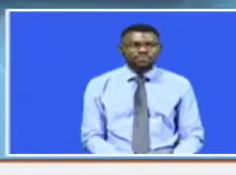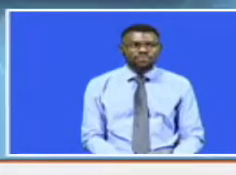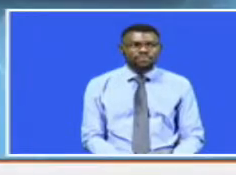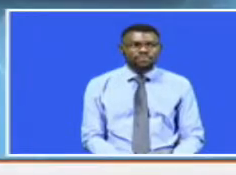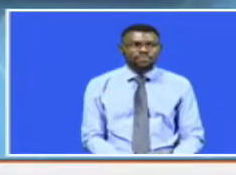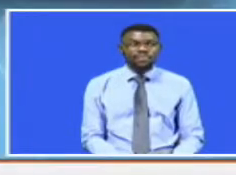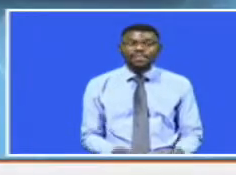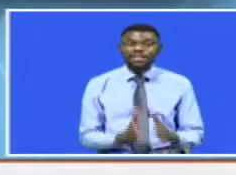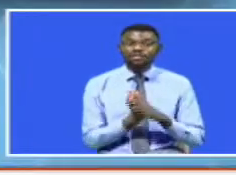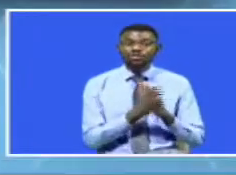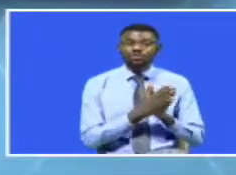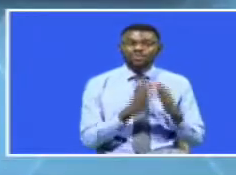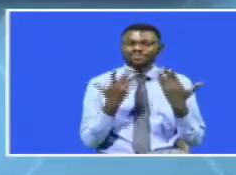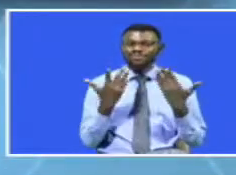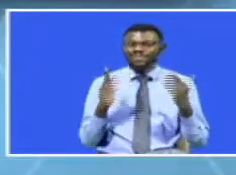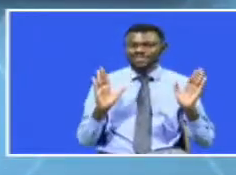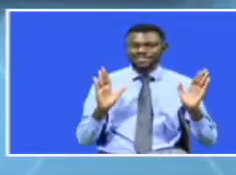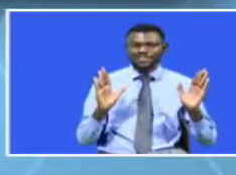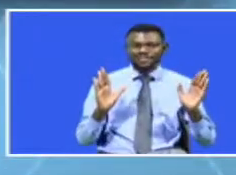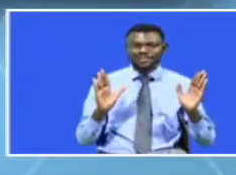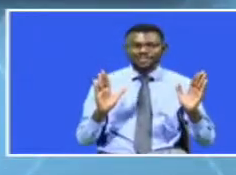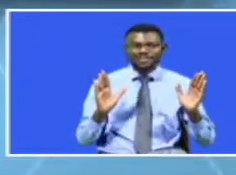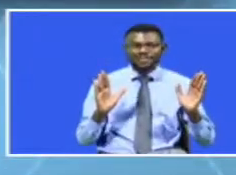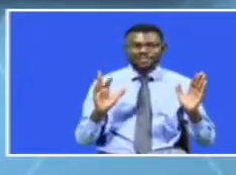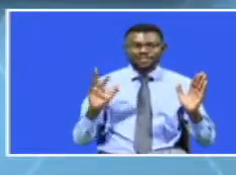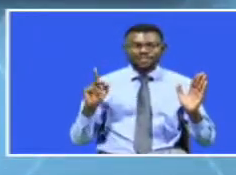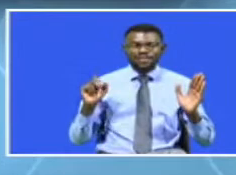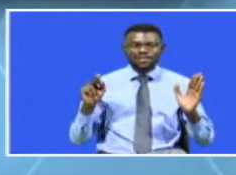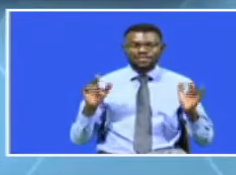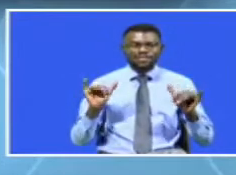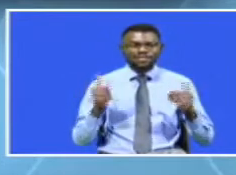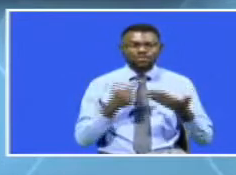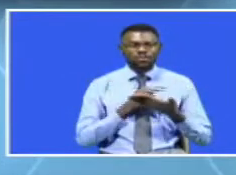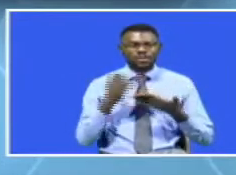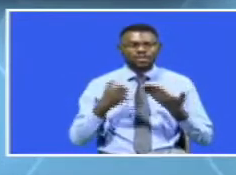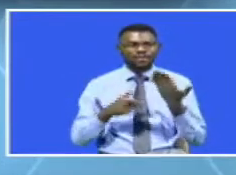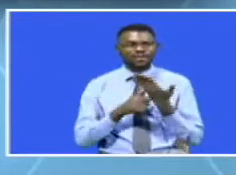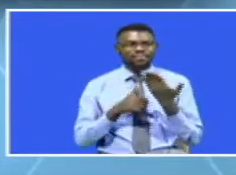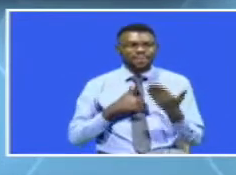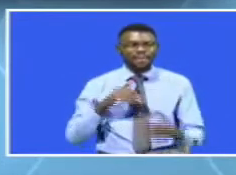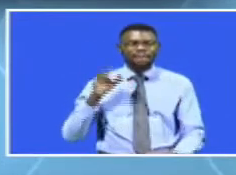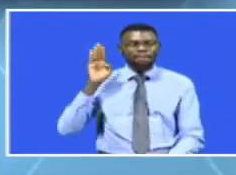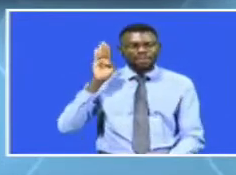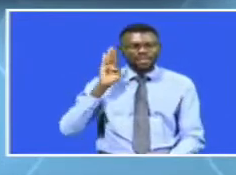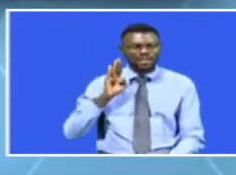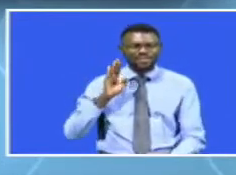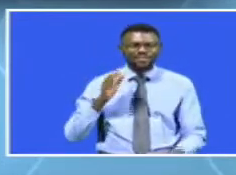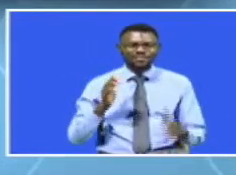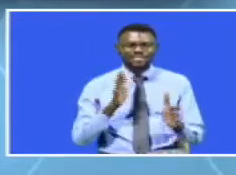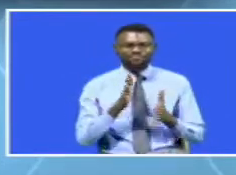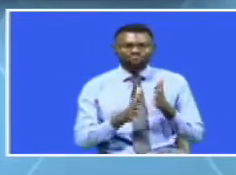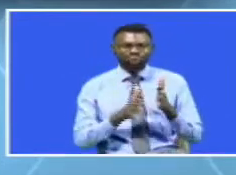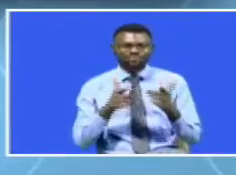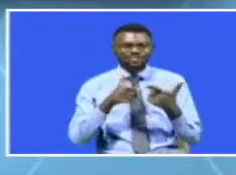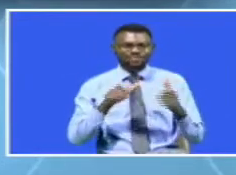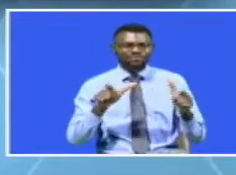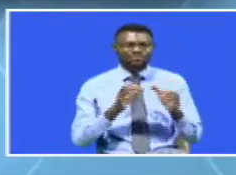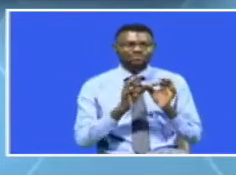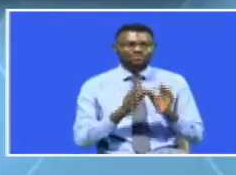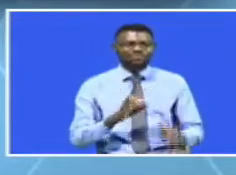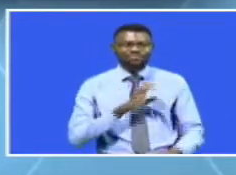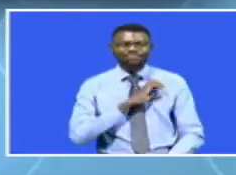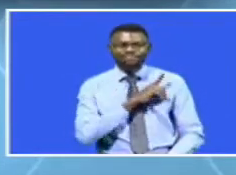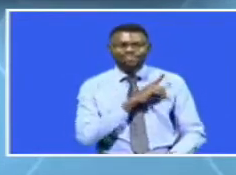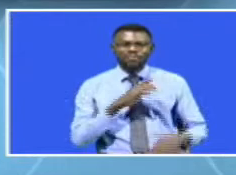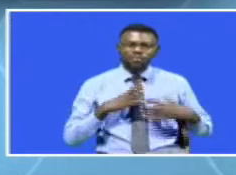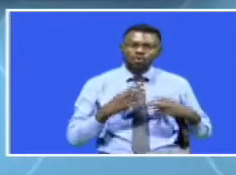So that story brings us to the end of KT News Weekend Prime. My name is Brenda Zedder, Adido Sign Language Interpreter is Damian Evers. To